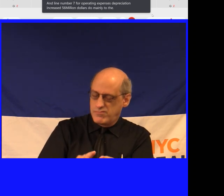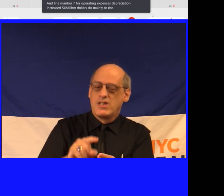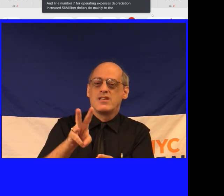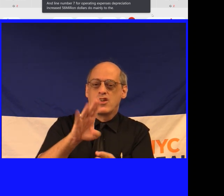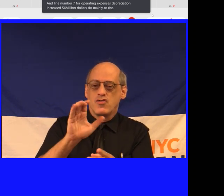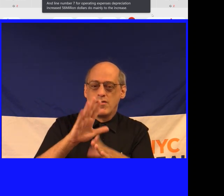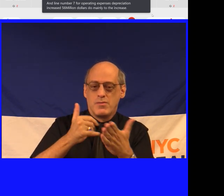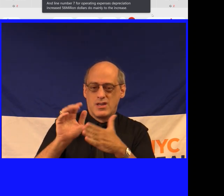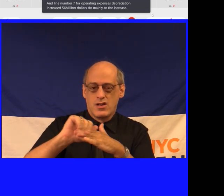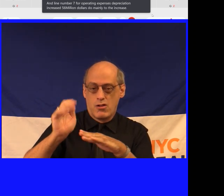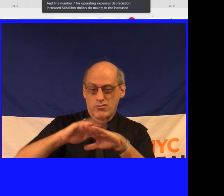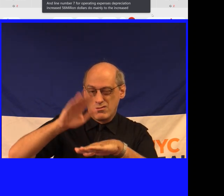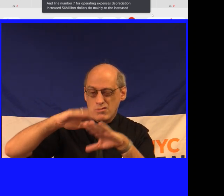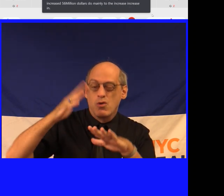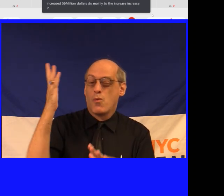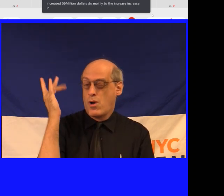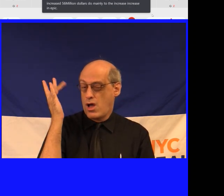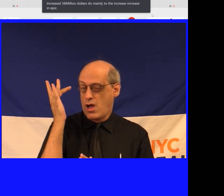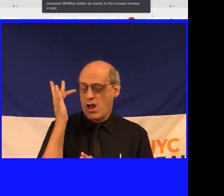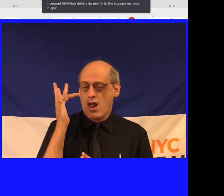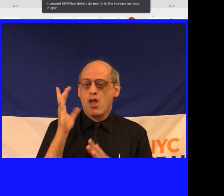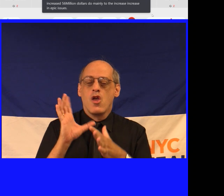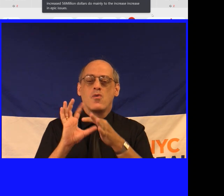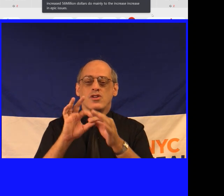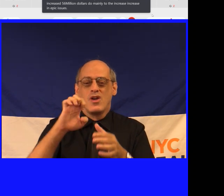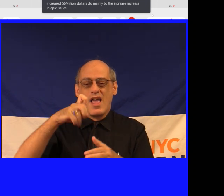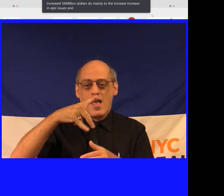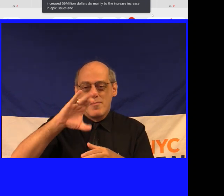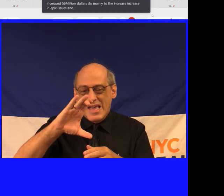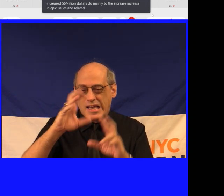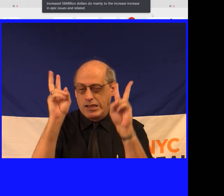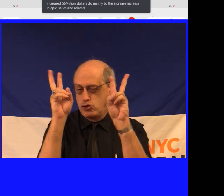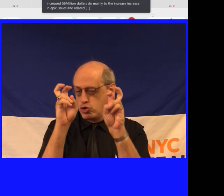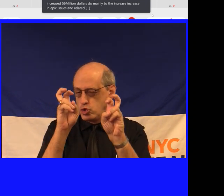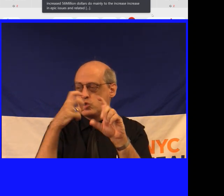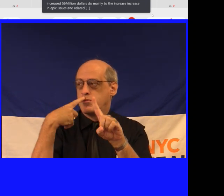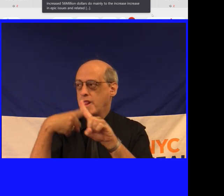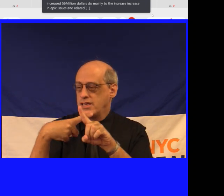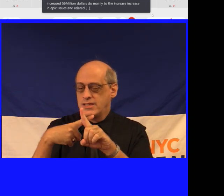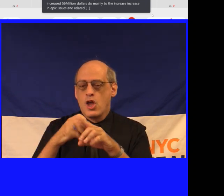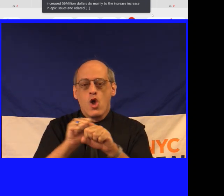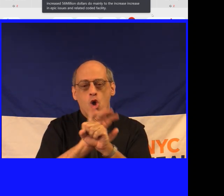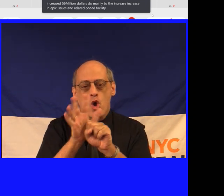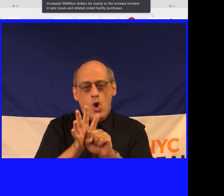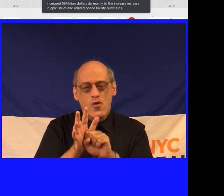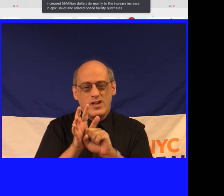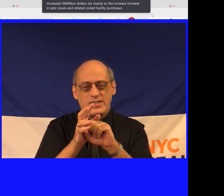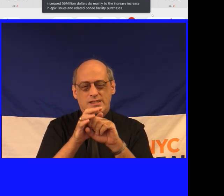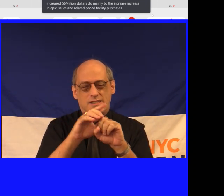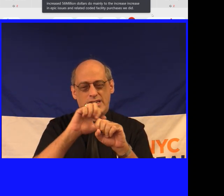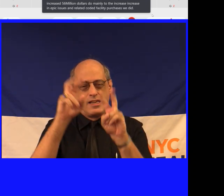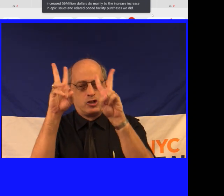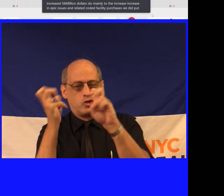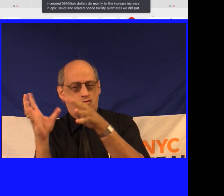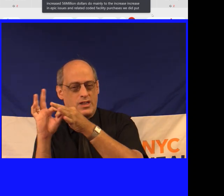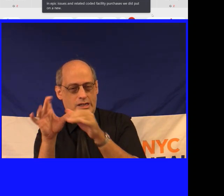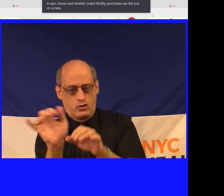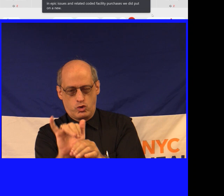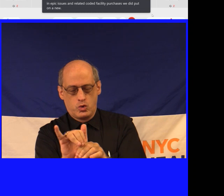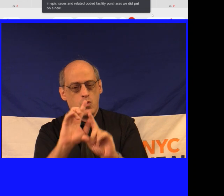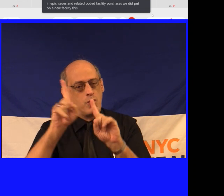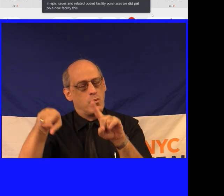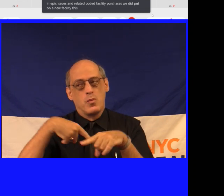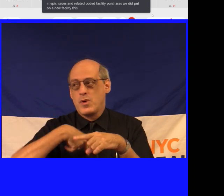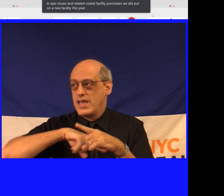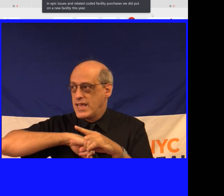increase in EPIC issues and related COVID facility purchases. We did put on a new facility this